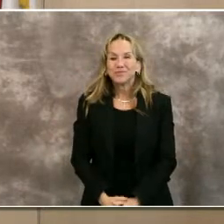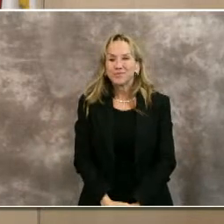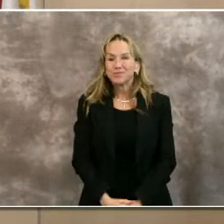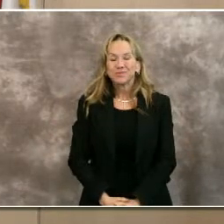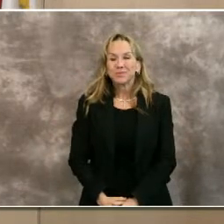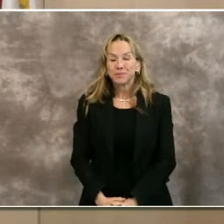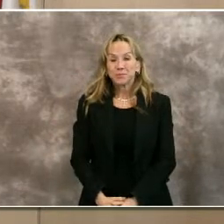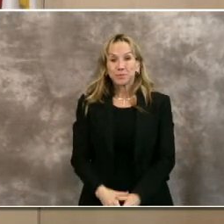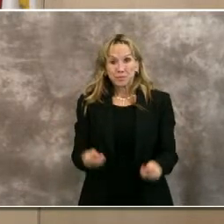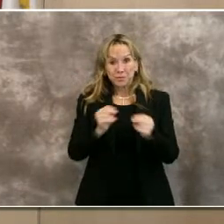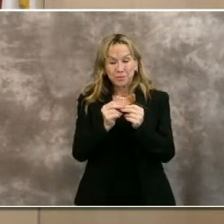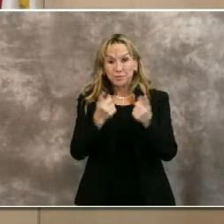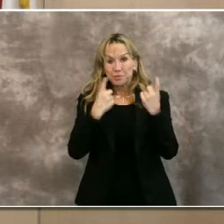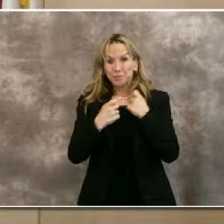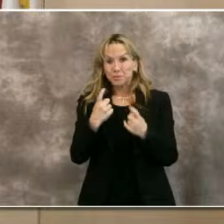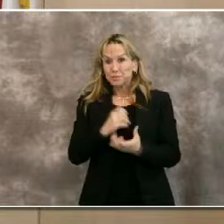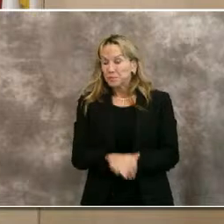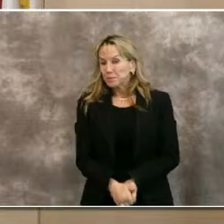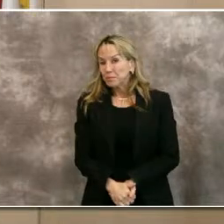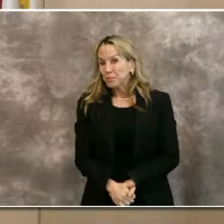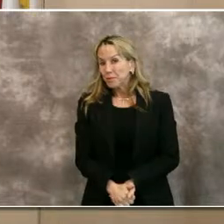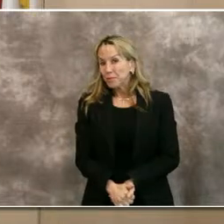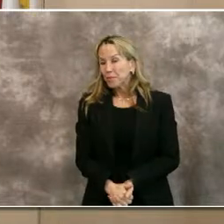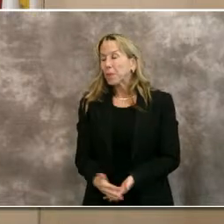Is there another question? Okay.